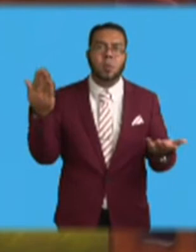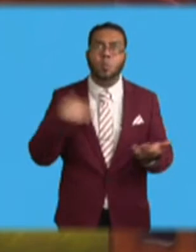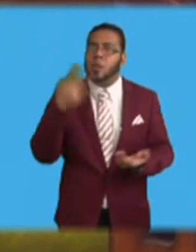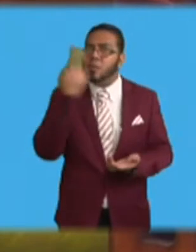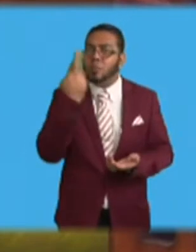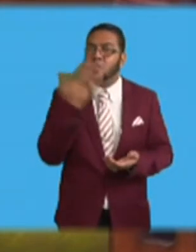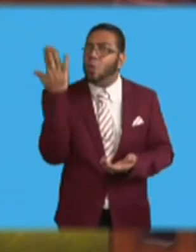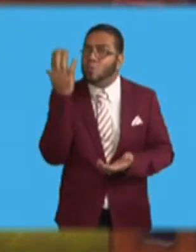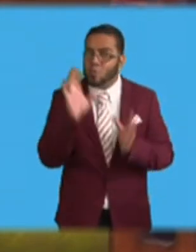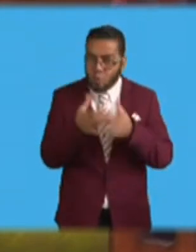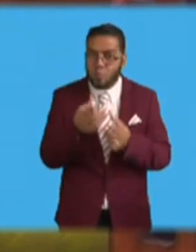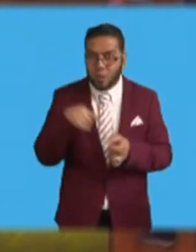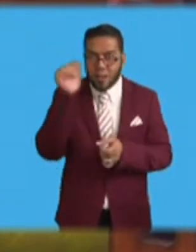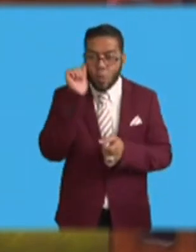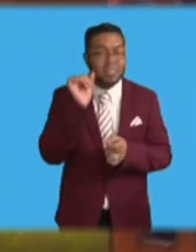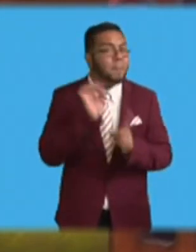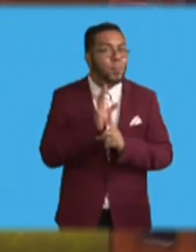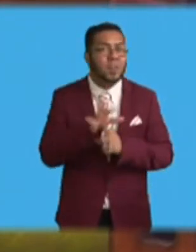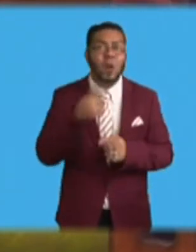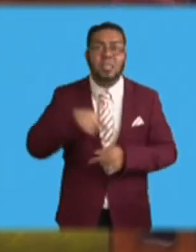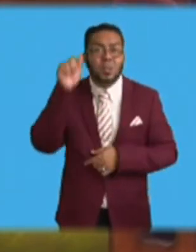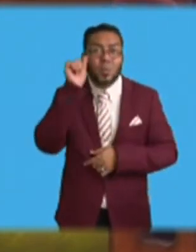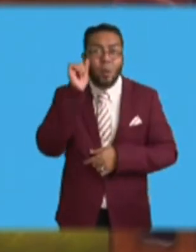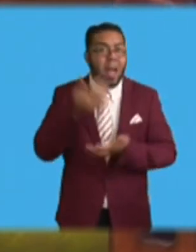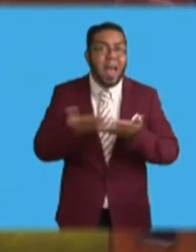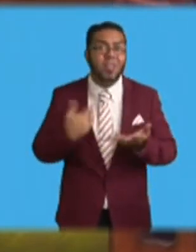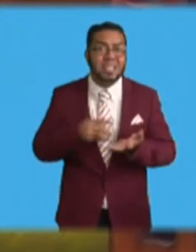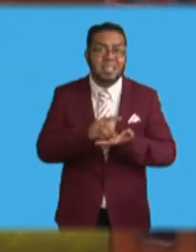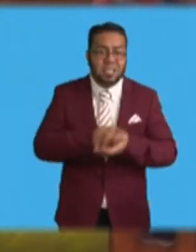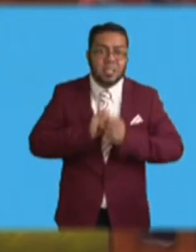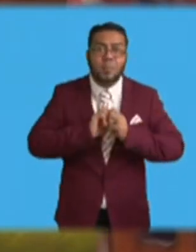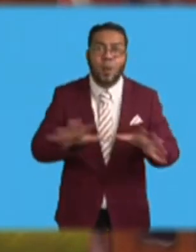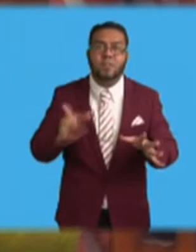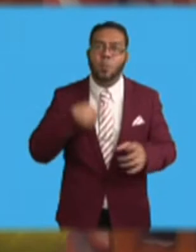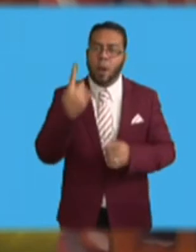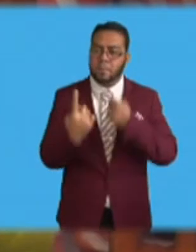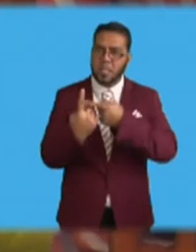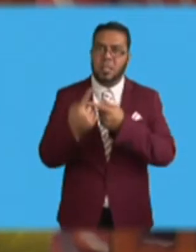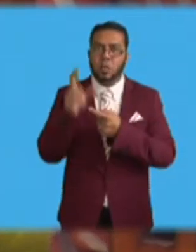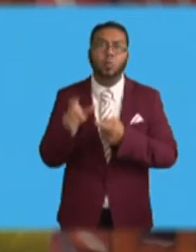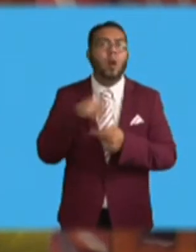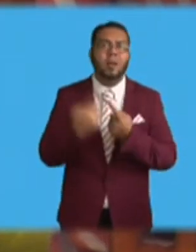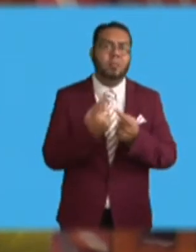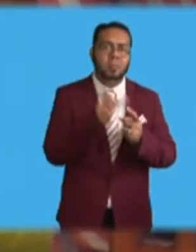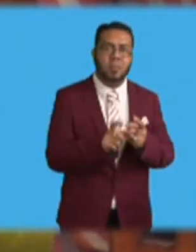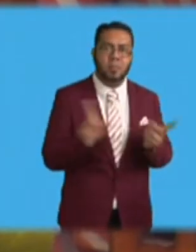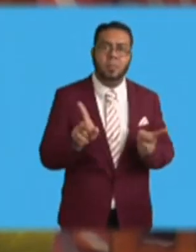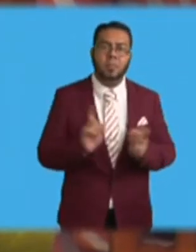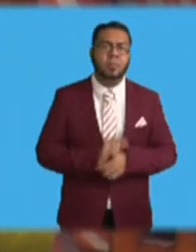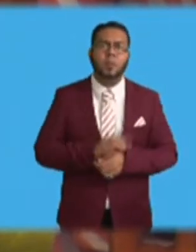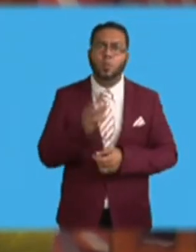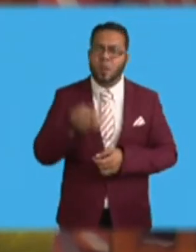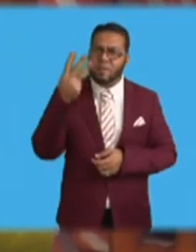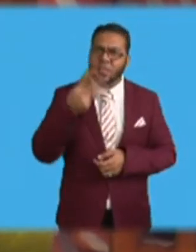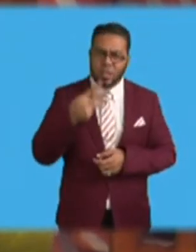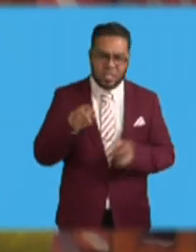Speaker, it is also important to understand how this disease is spread from person to person. There are 13 serogroups of this